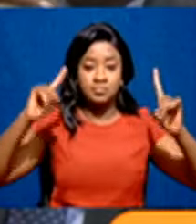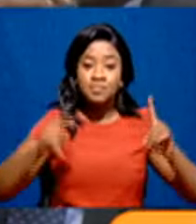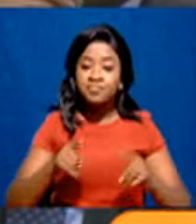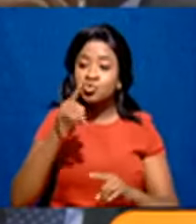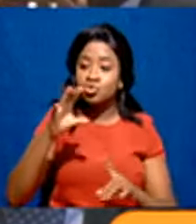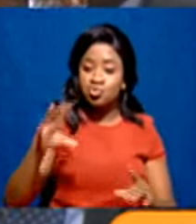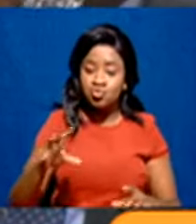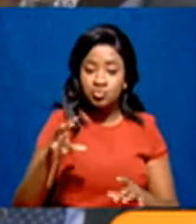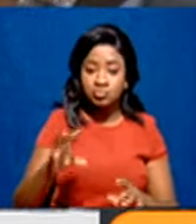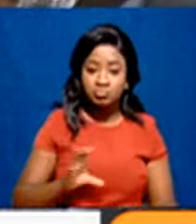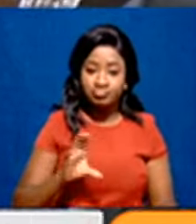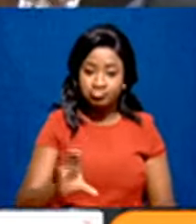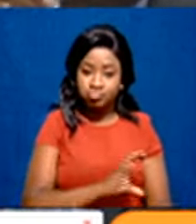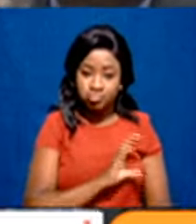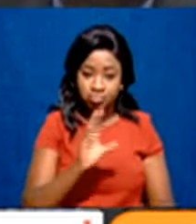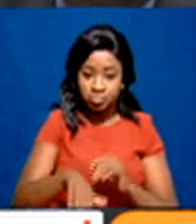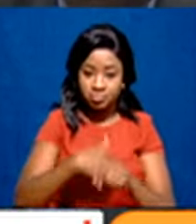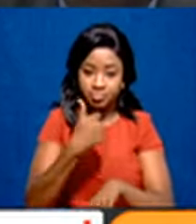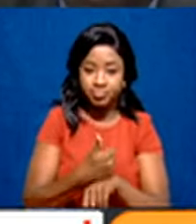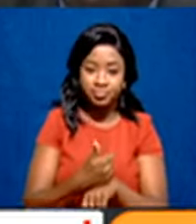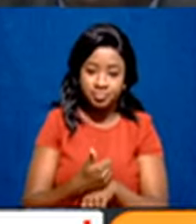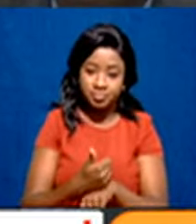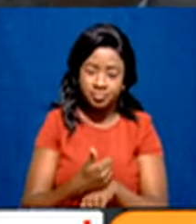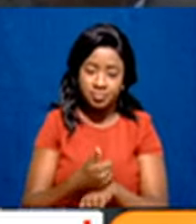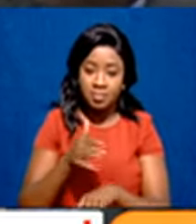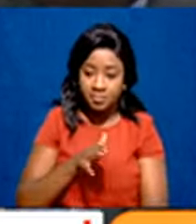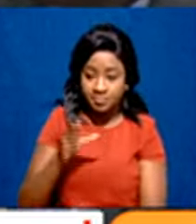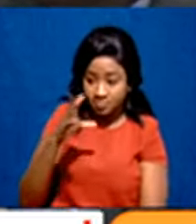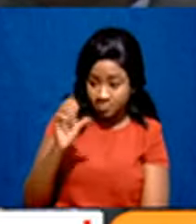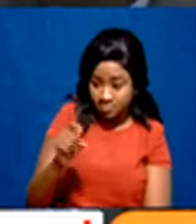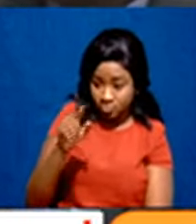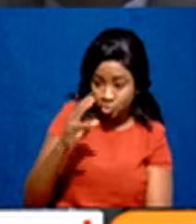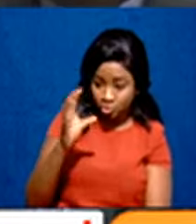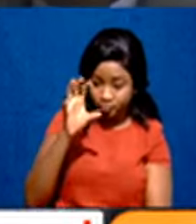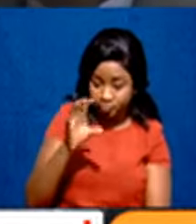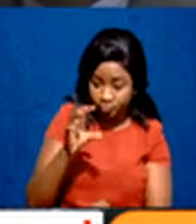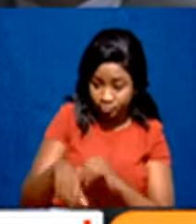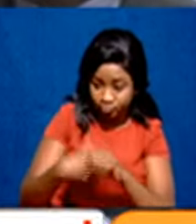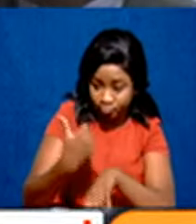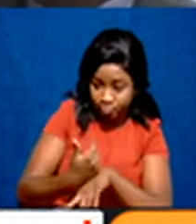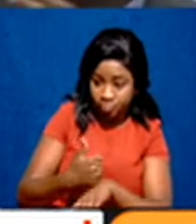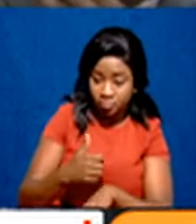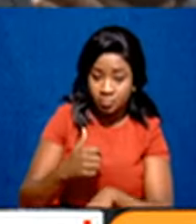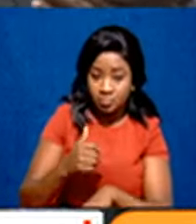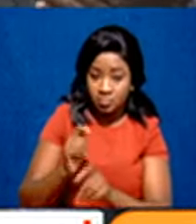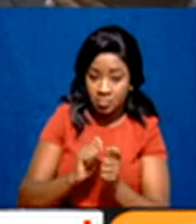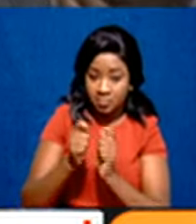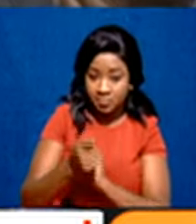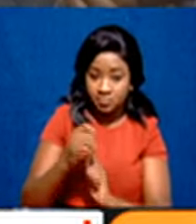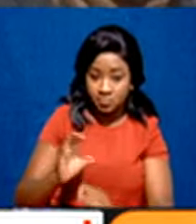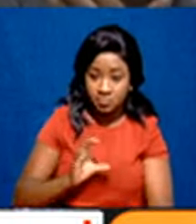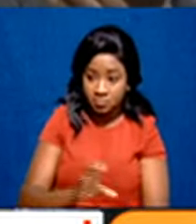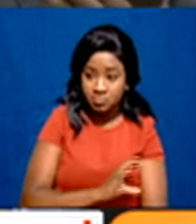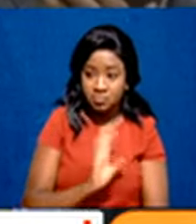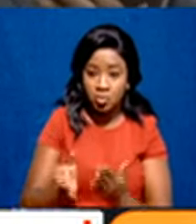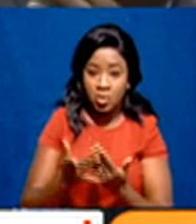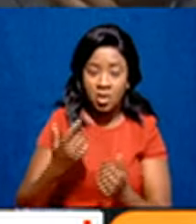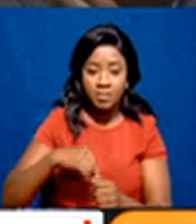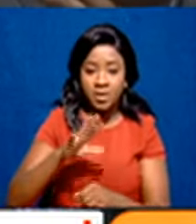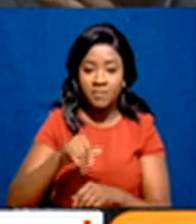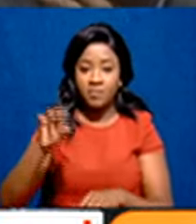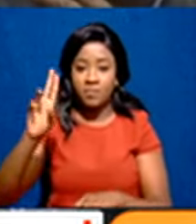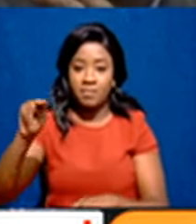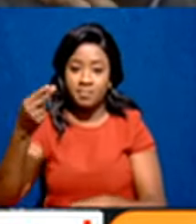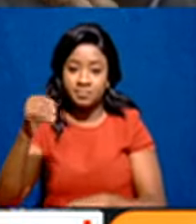committee to be able to take us from NHIF to SHI. That